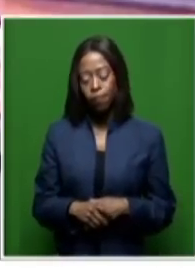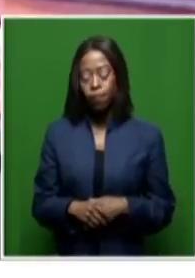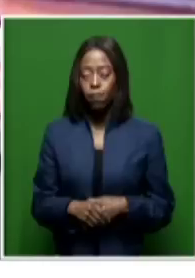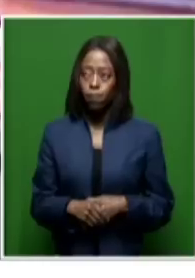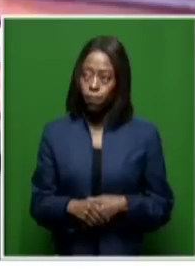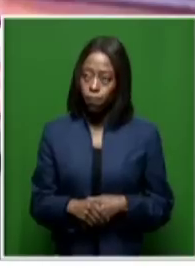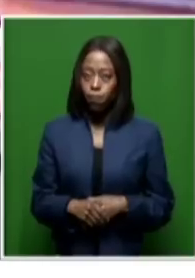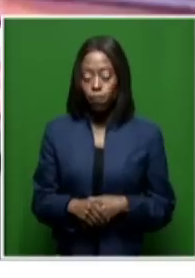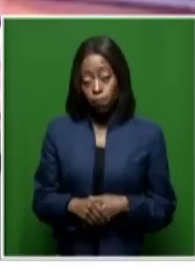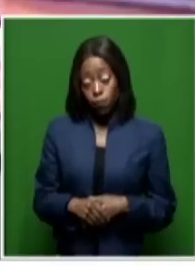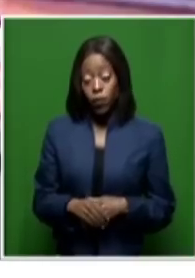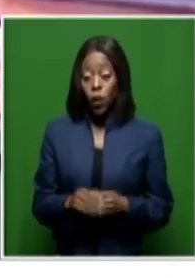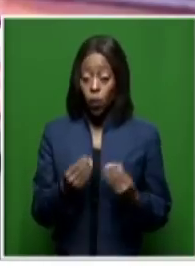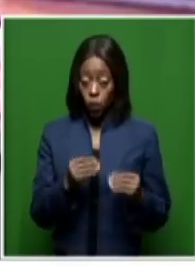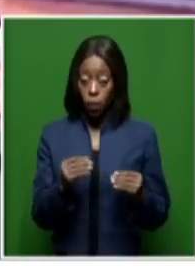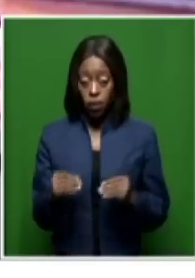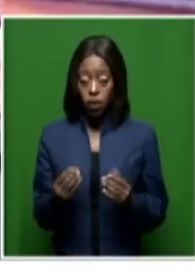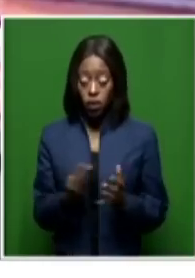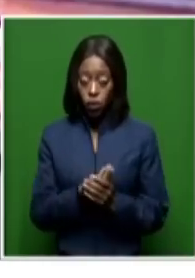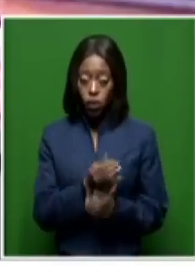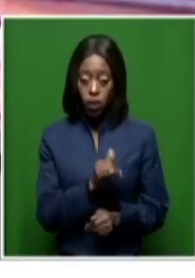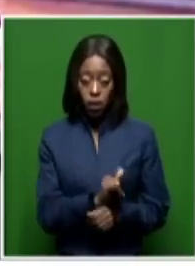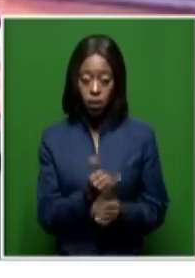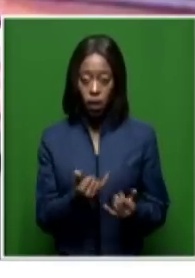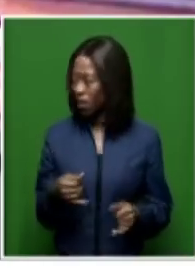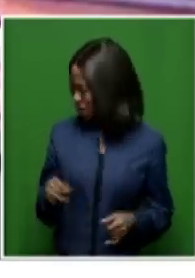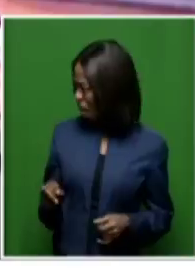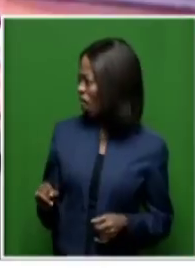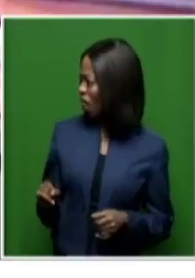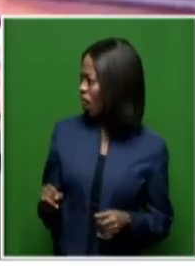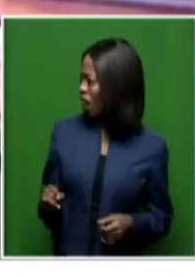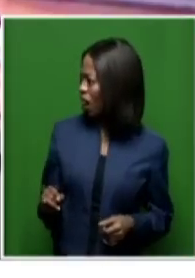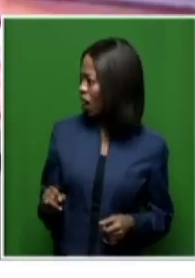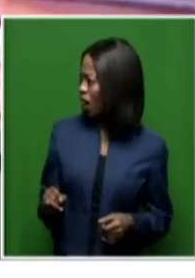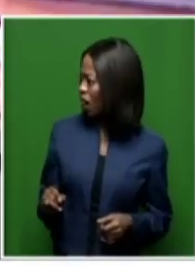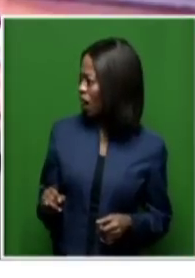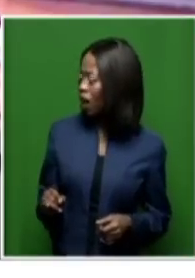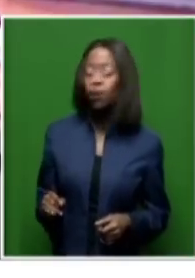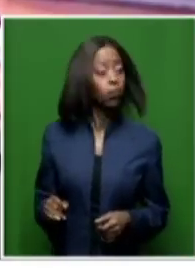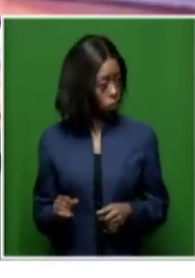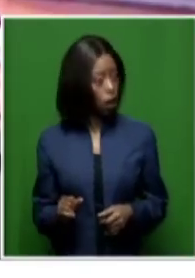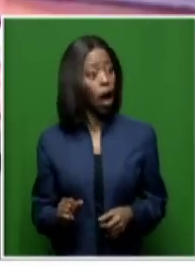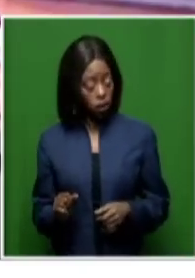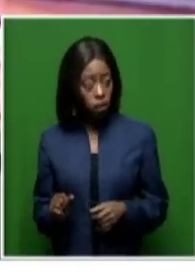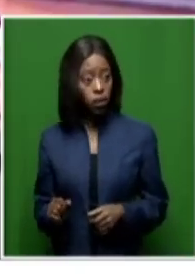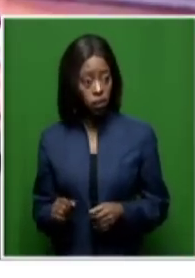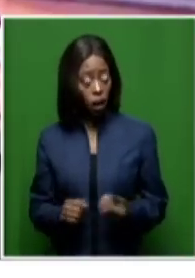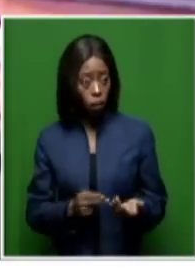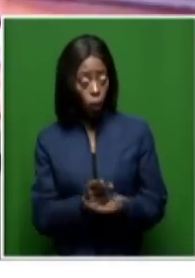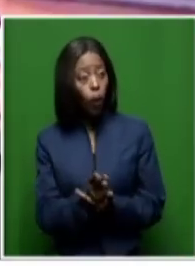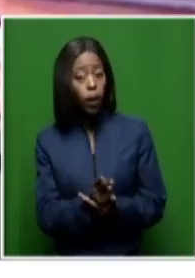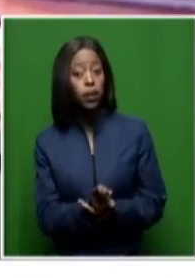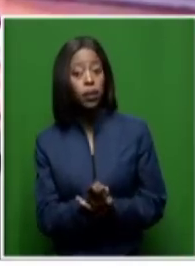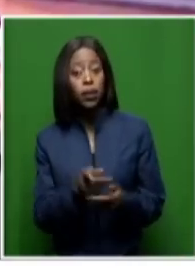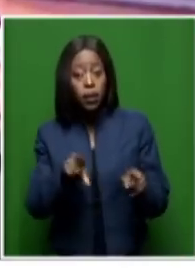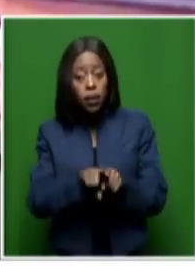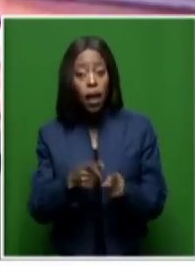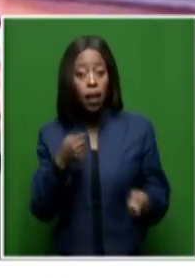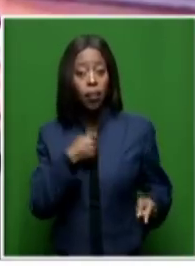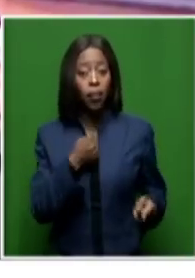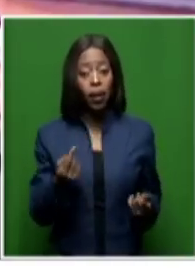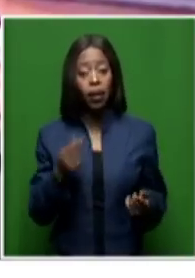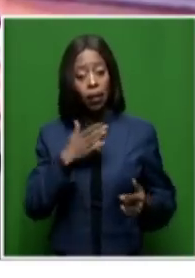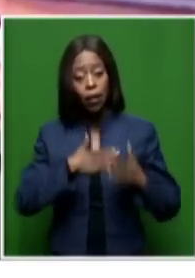There is work that is being done around that, yes. I want to be honest with you. Even myself, I've been